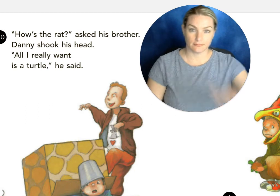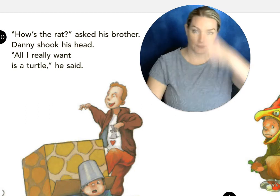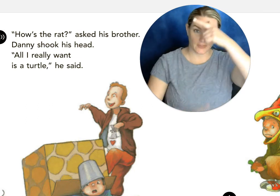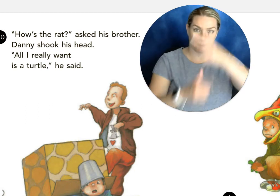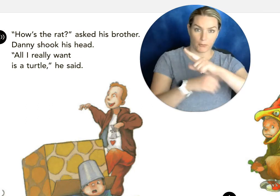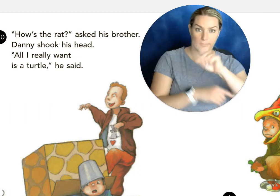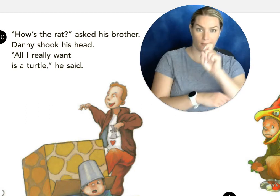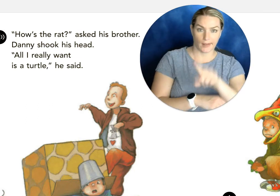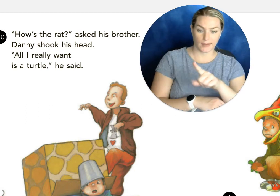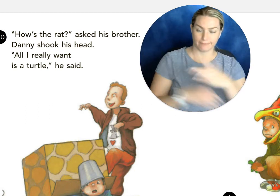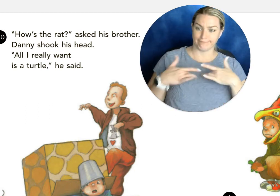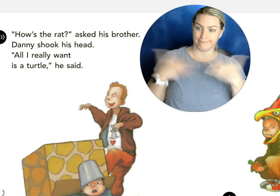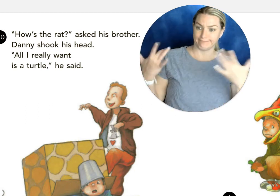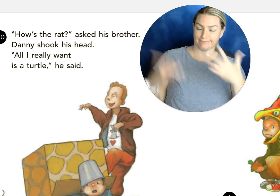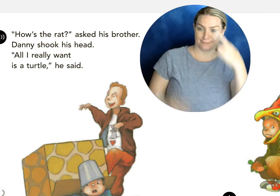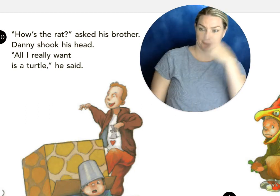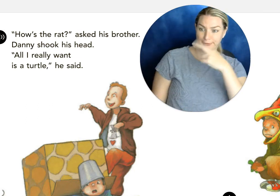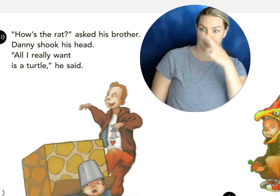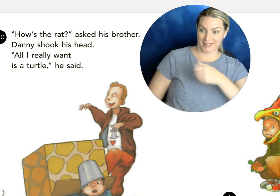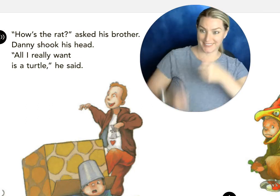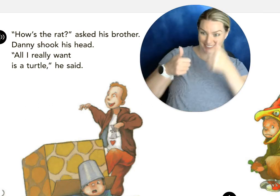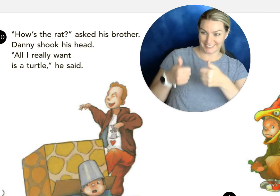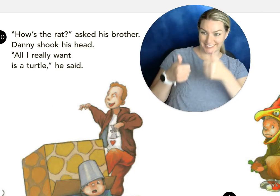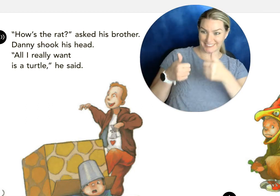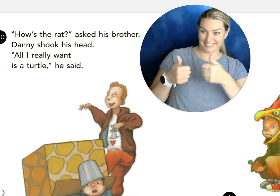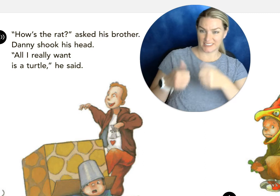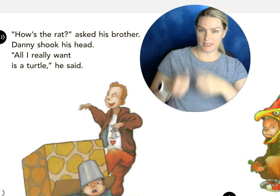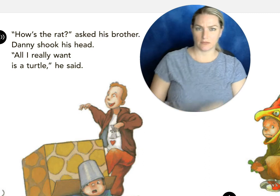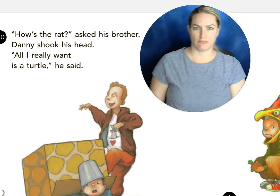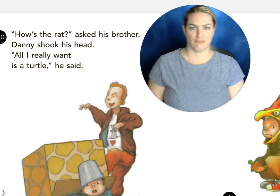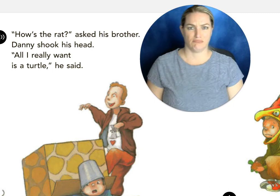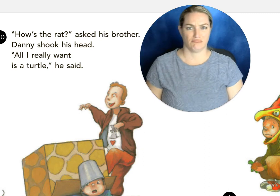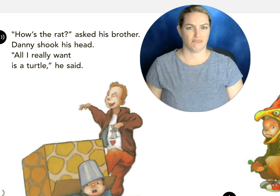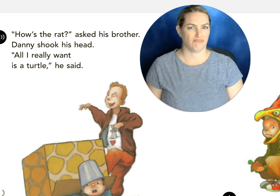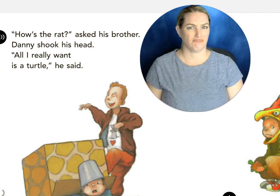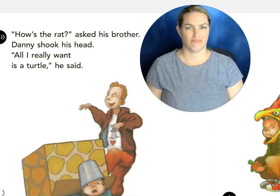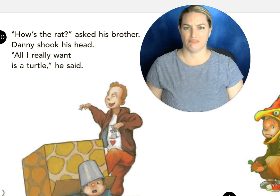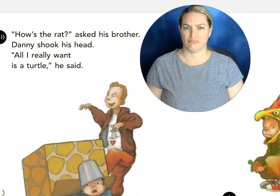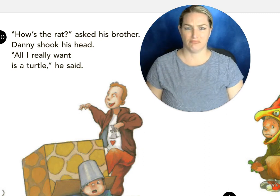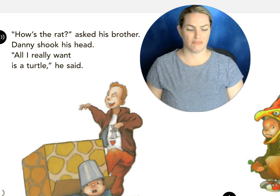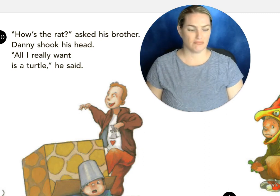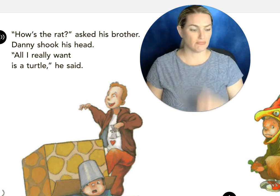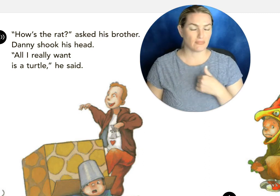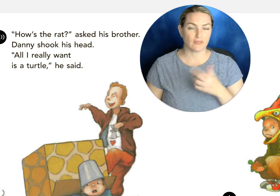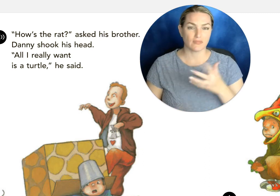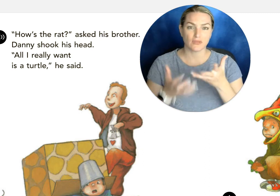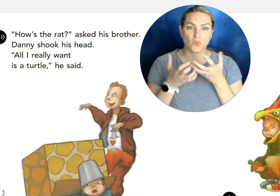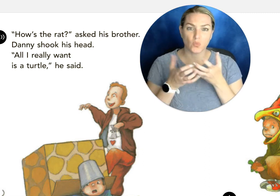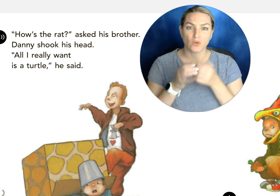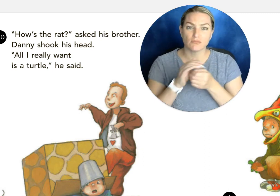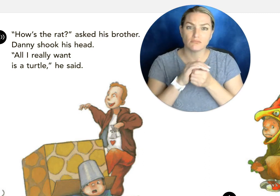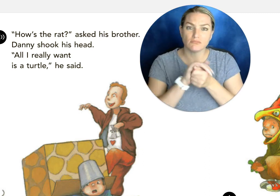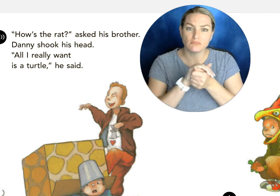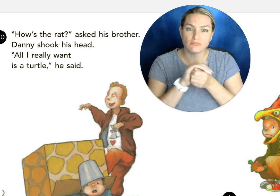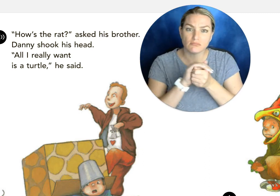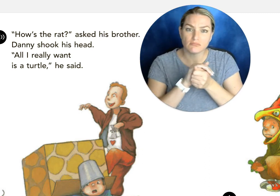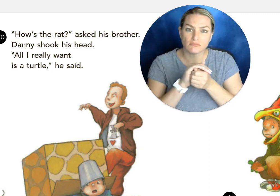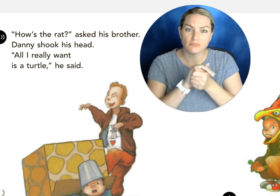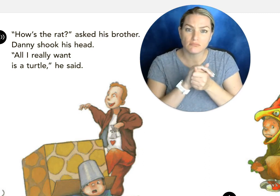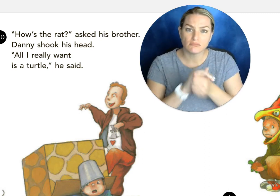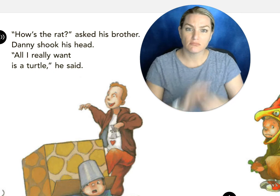How's the rat? Asked his brother. Danny shook his head. All I really want is a turtle,